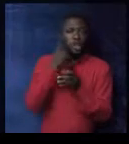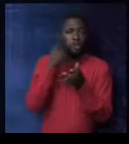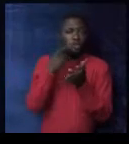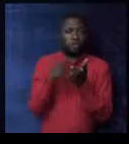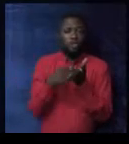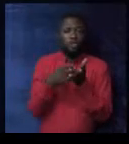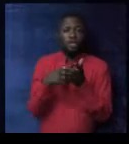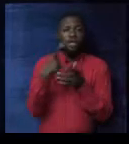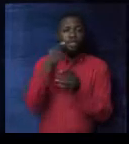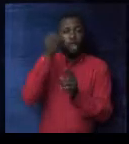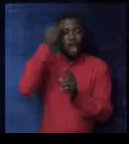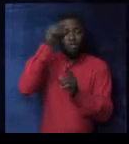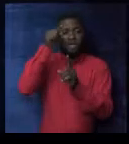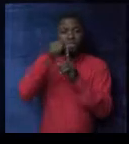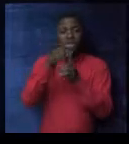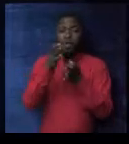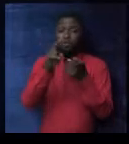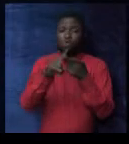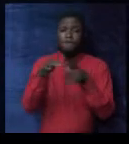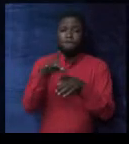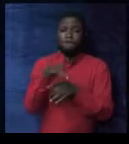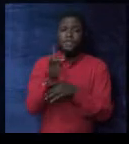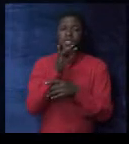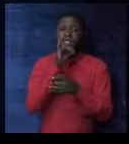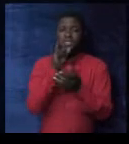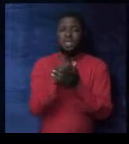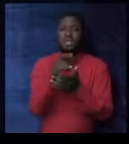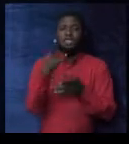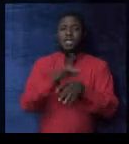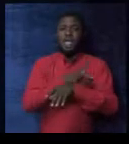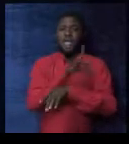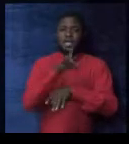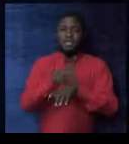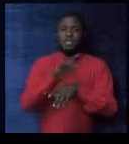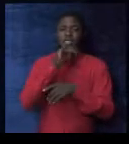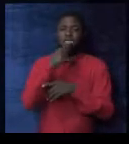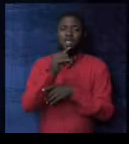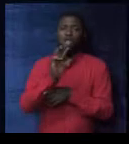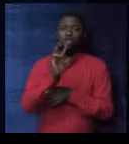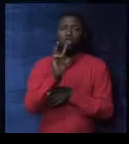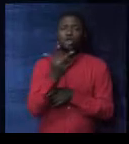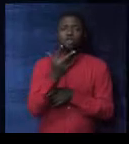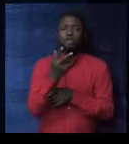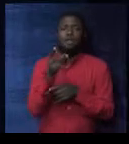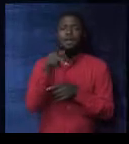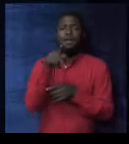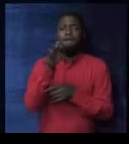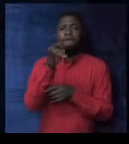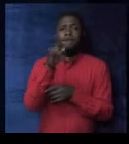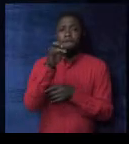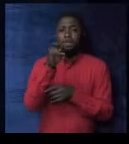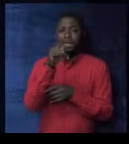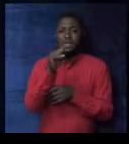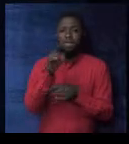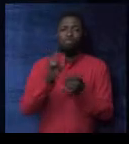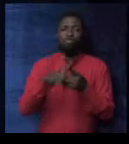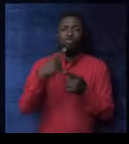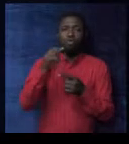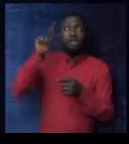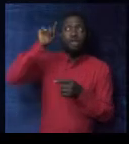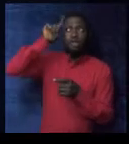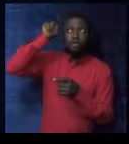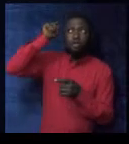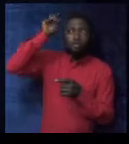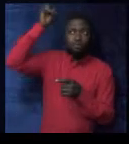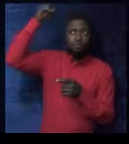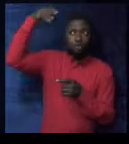note, the objective that I want you to pick out here is the Earth is the third planet to the Sun,